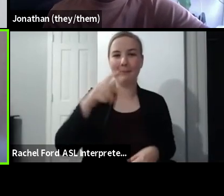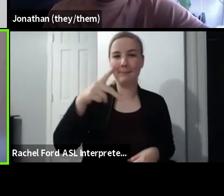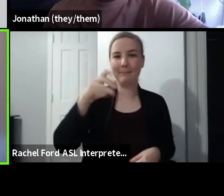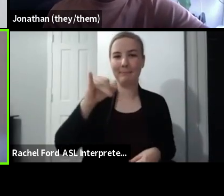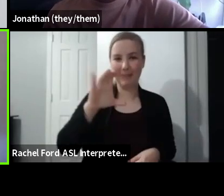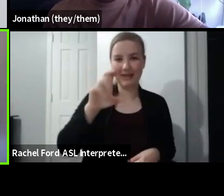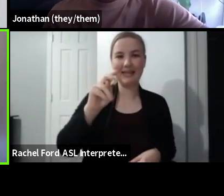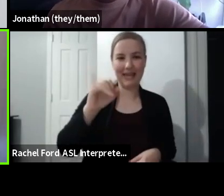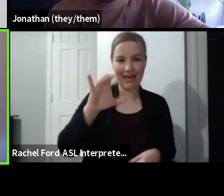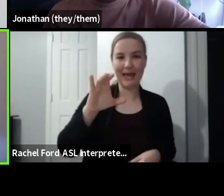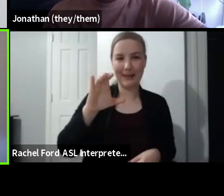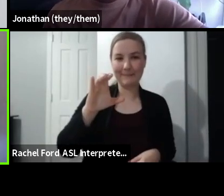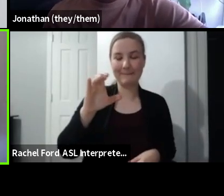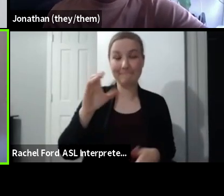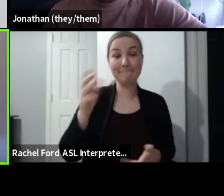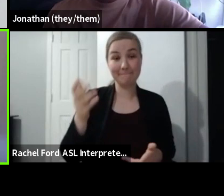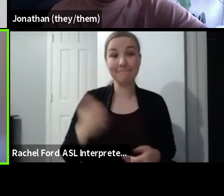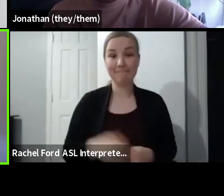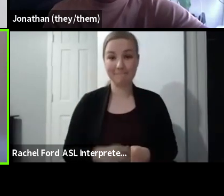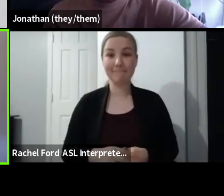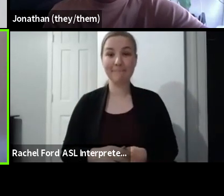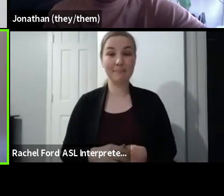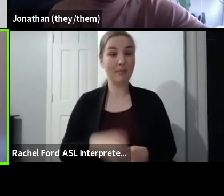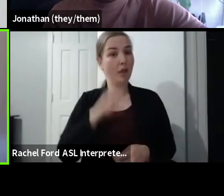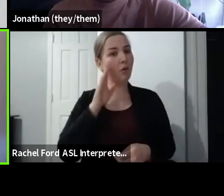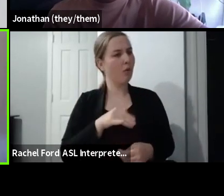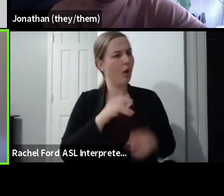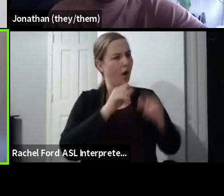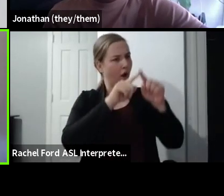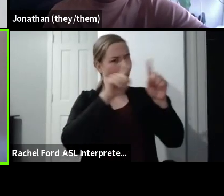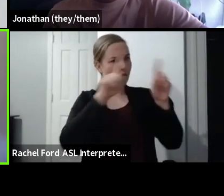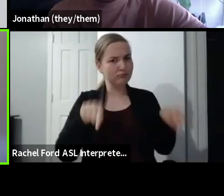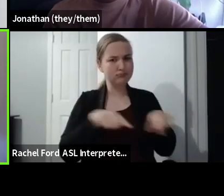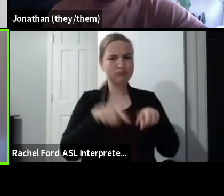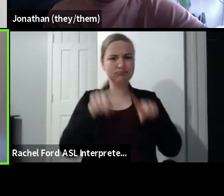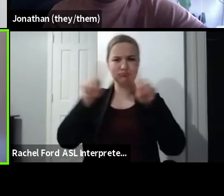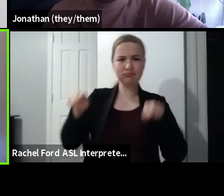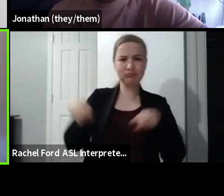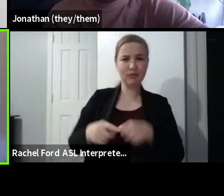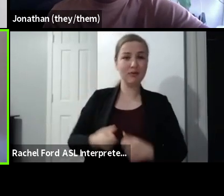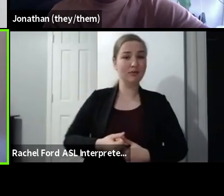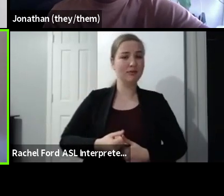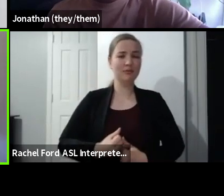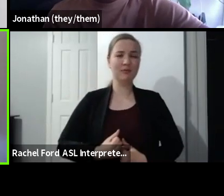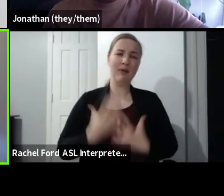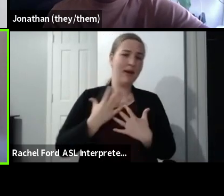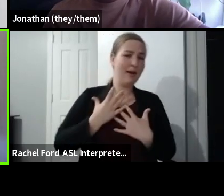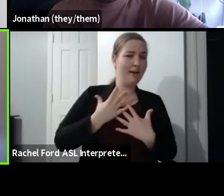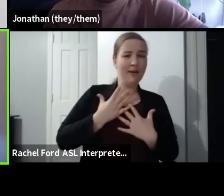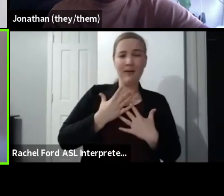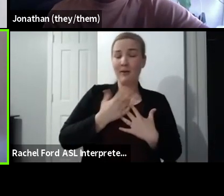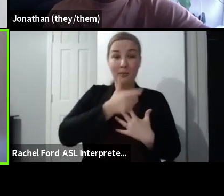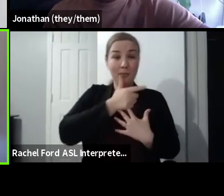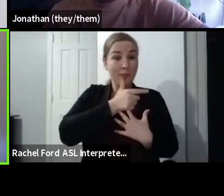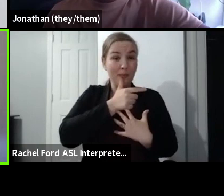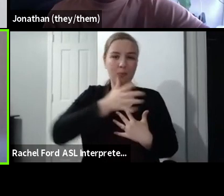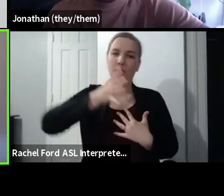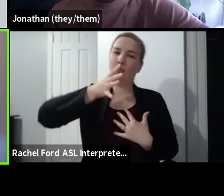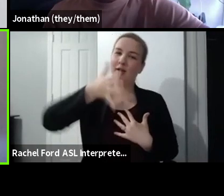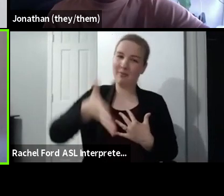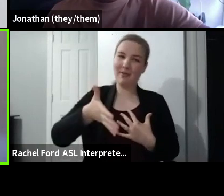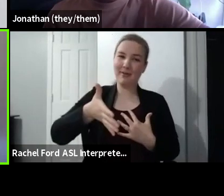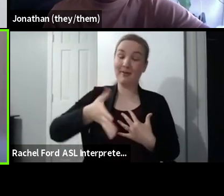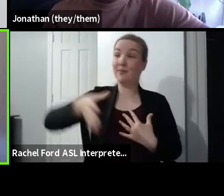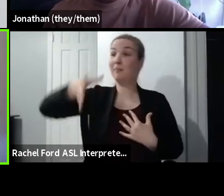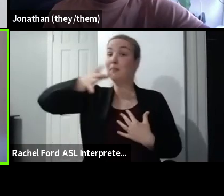most of these pieces are like inspired by my grandmothers on both my mother's and father's side.